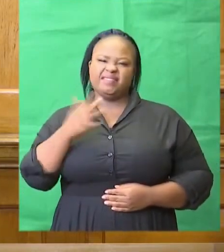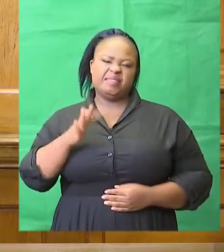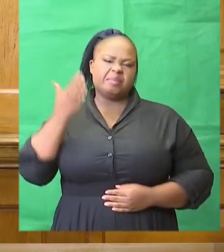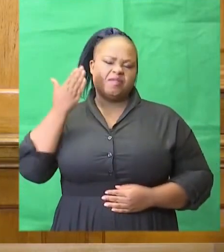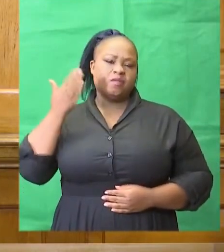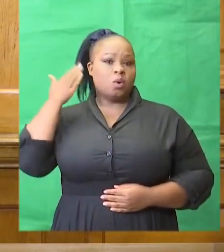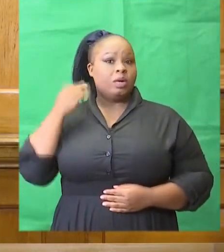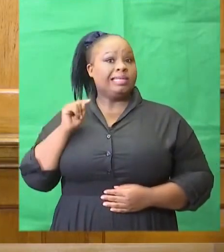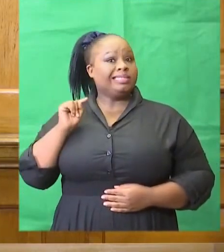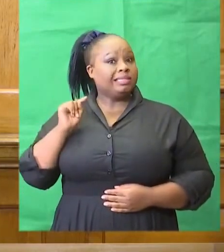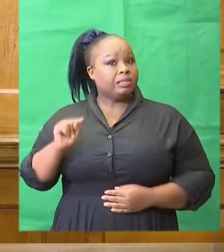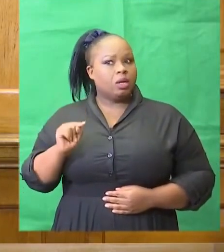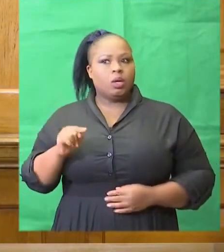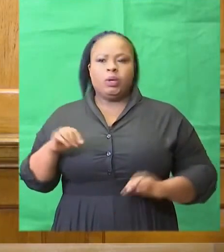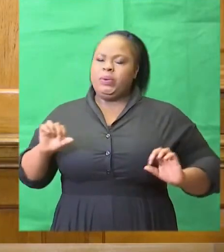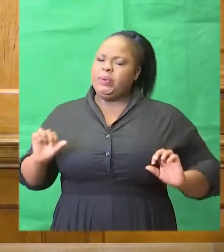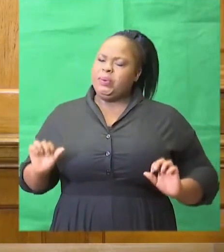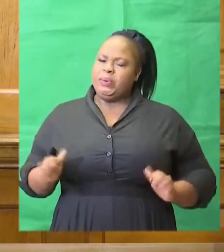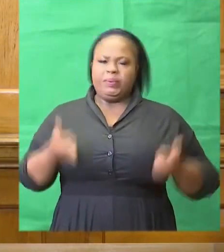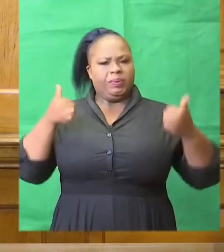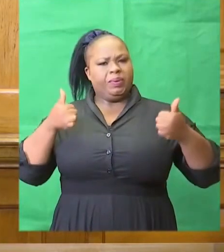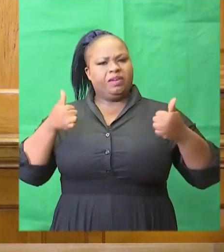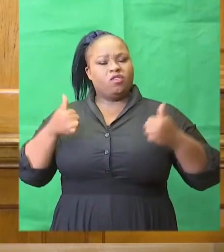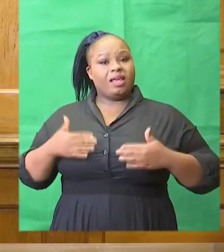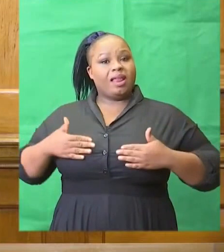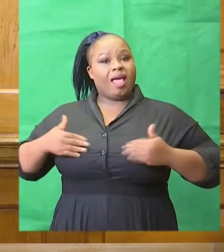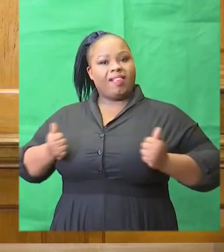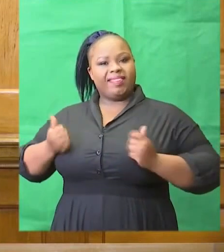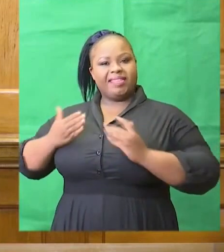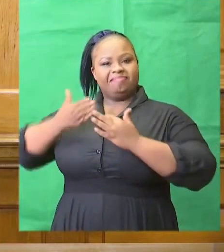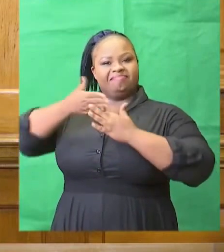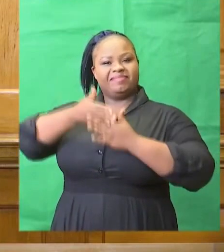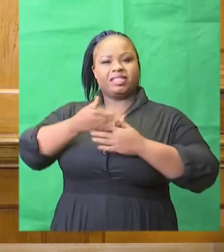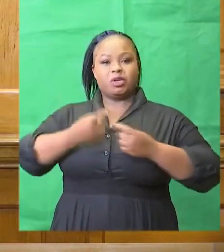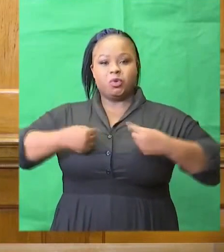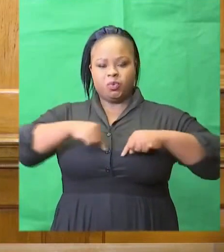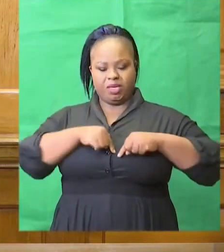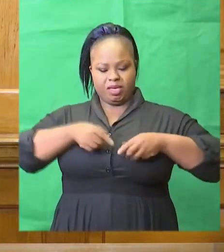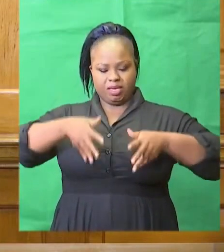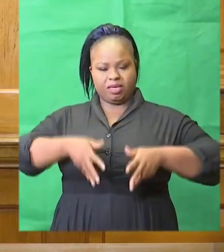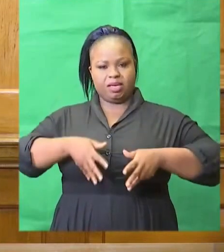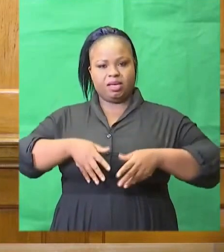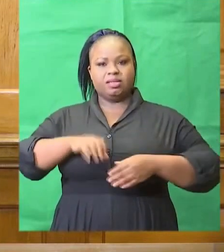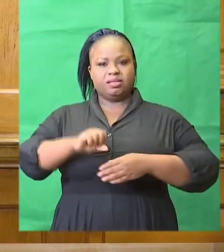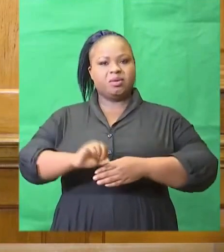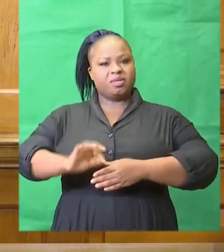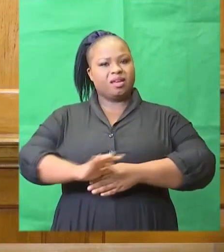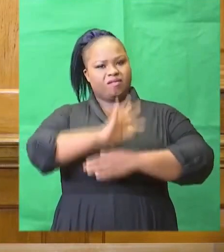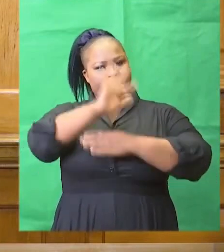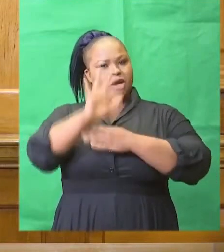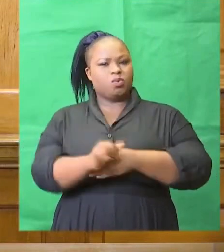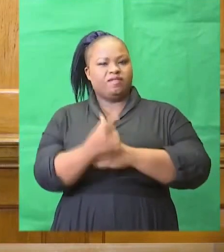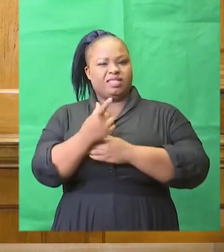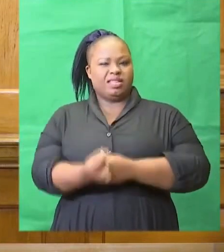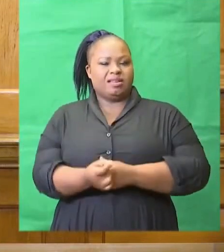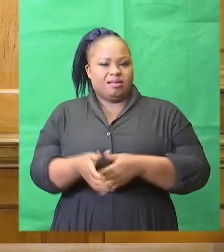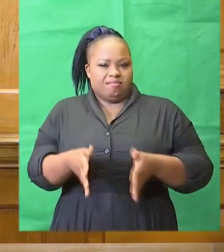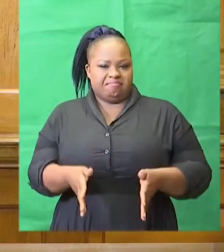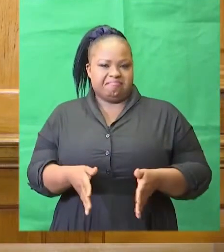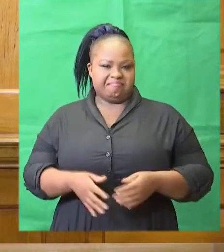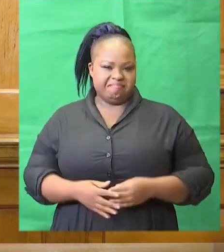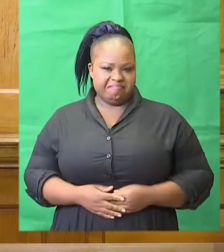far the most extensive health intervention undertaken in the history of this